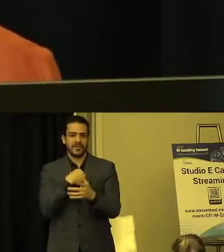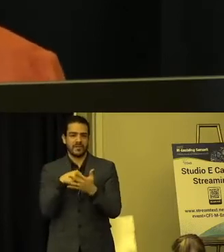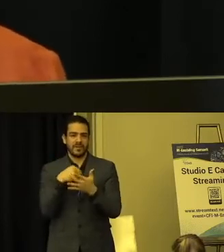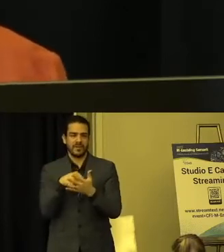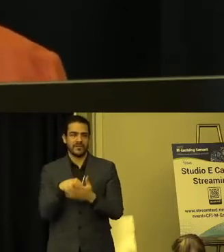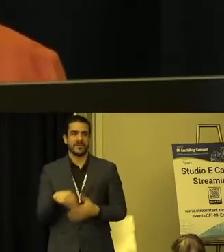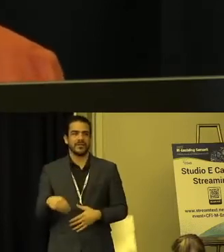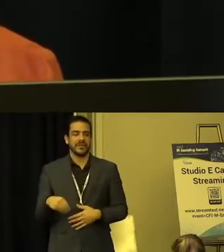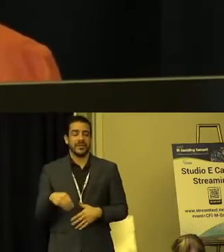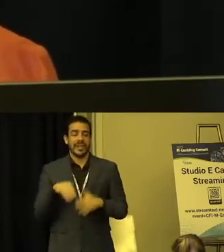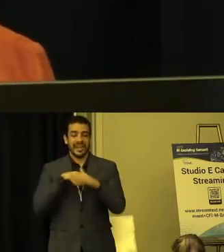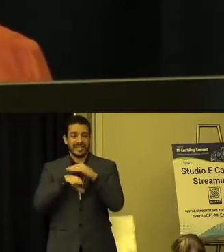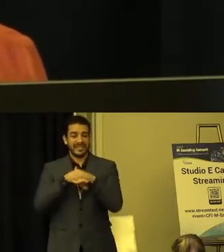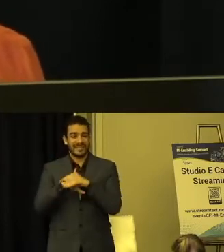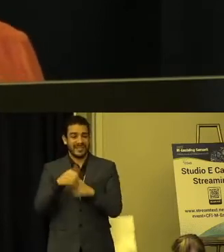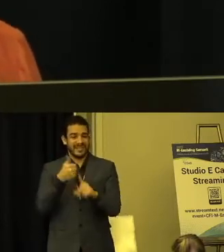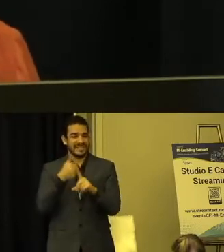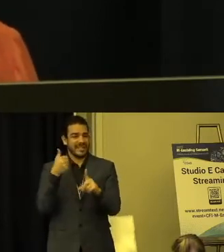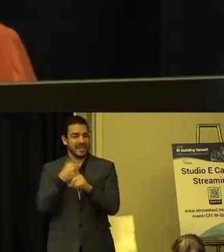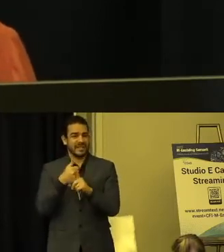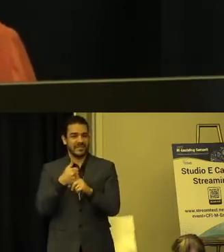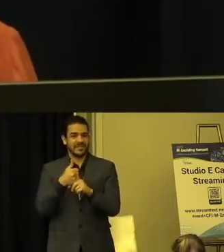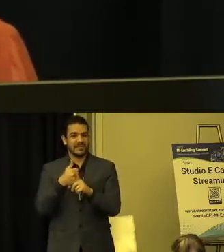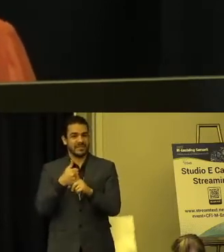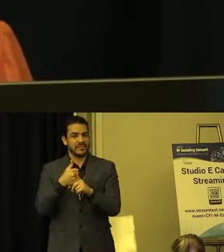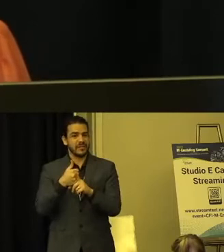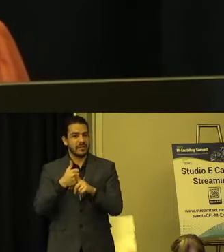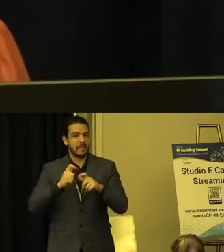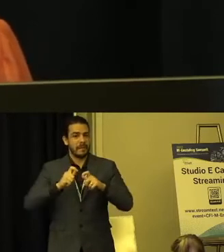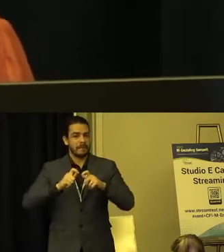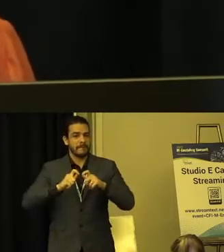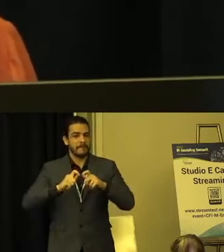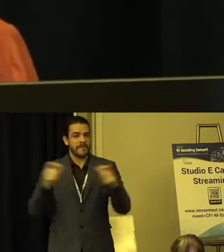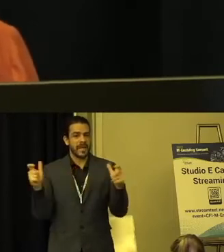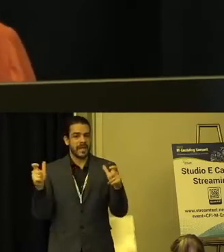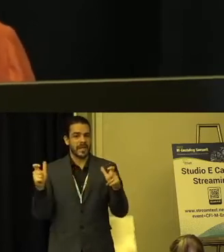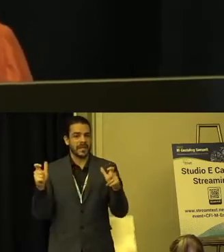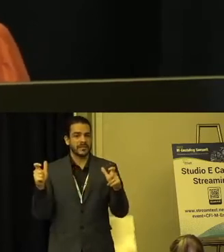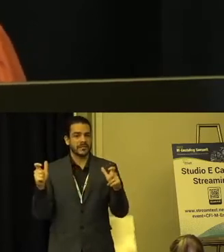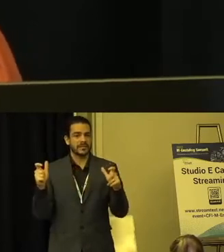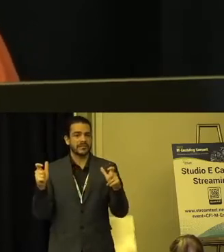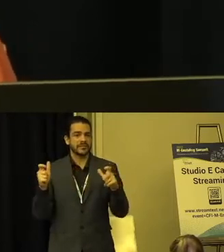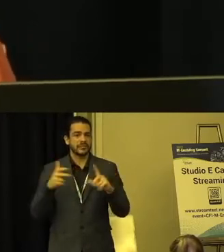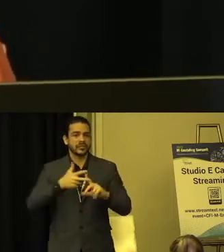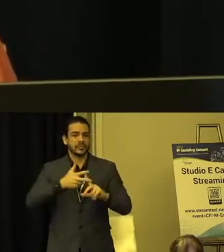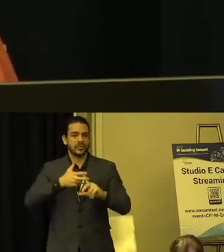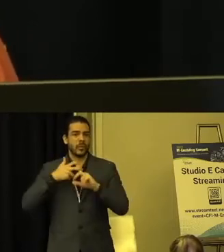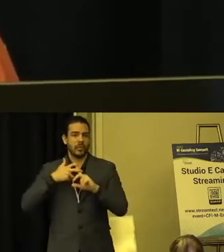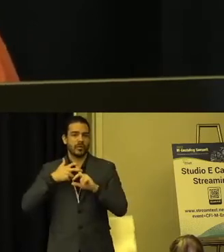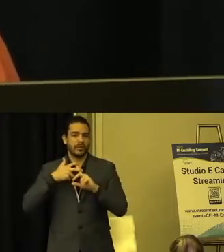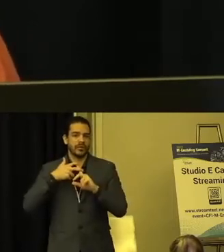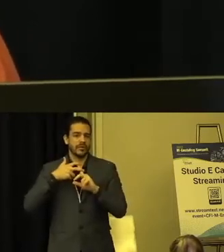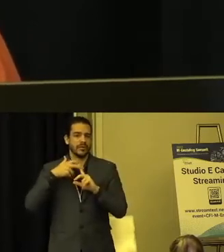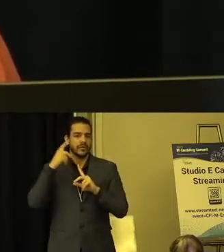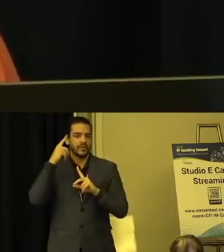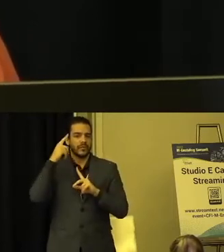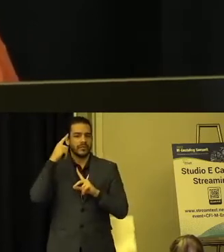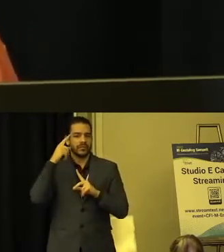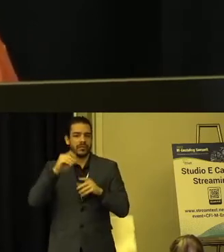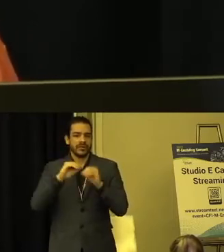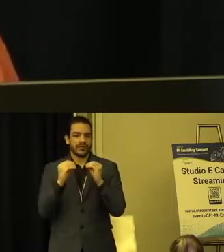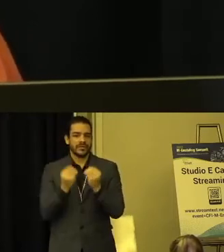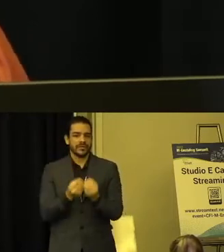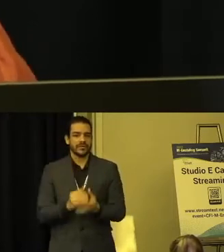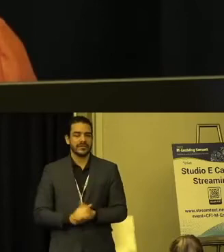fact, accessibility is one of the biggest draws of W3C member organizations.